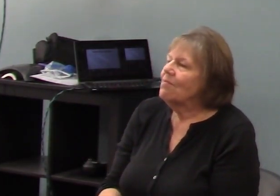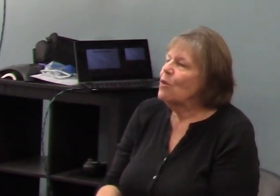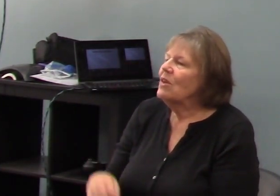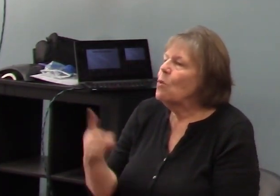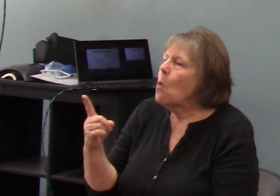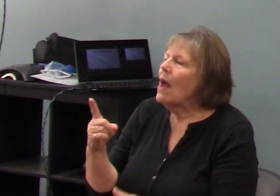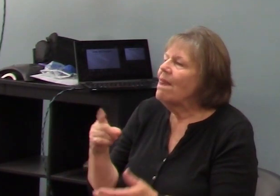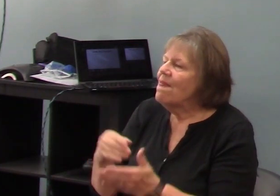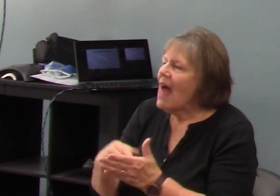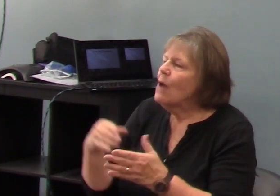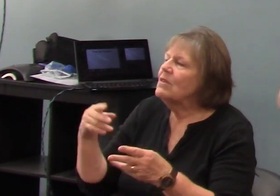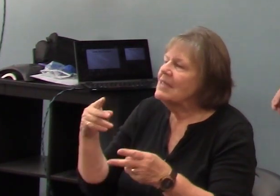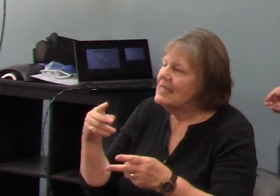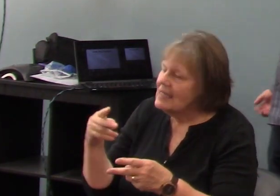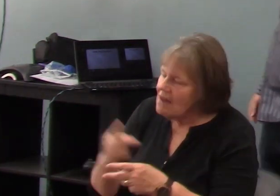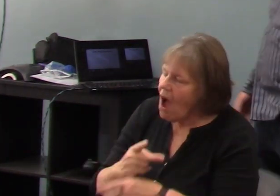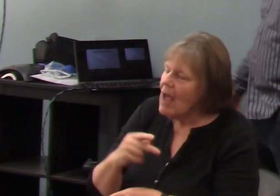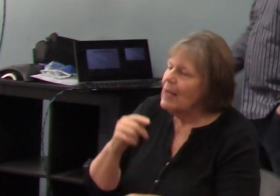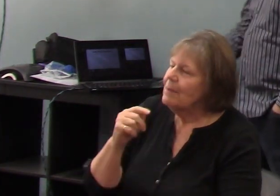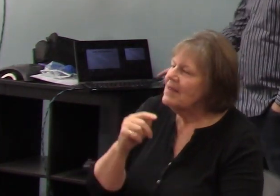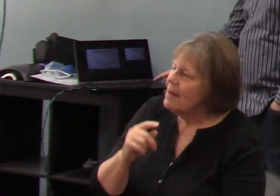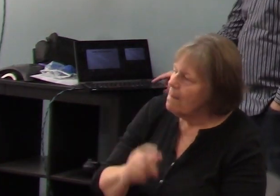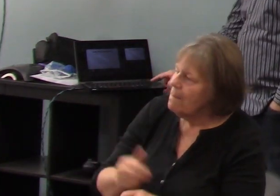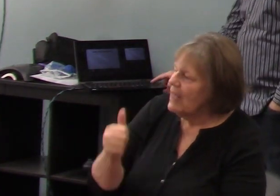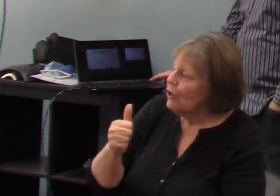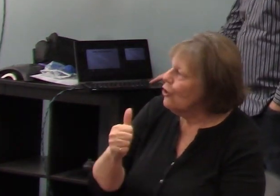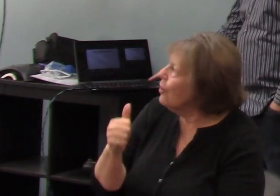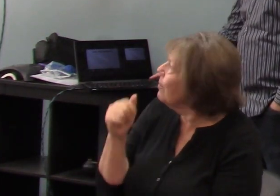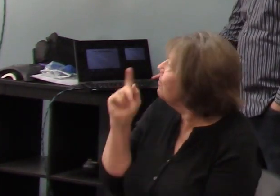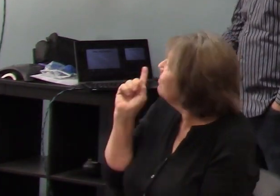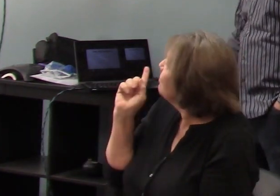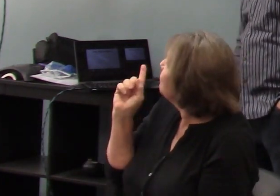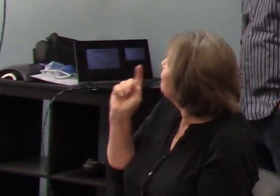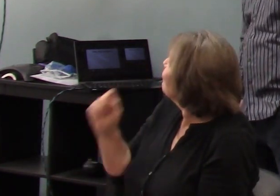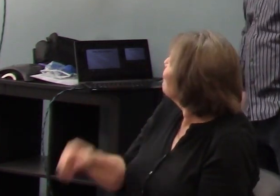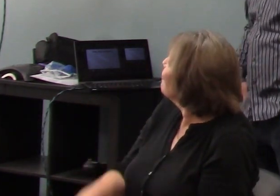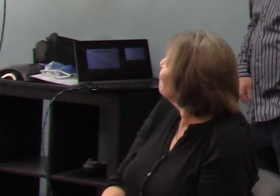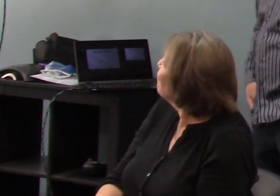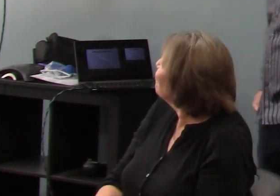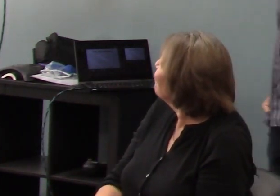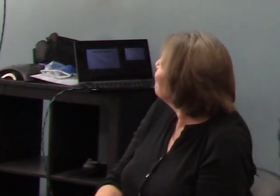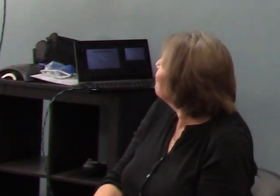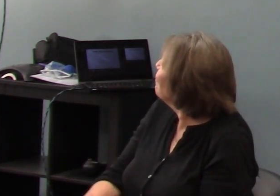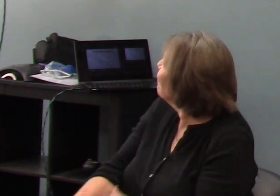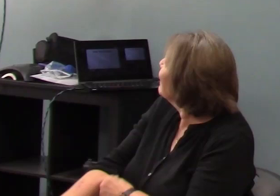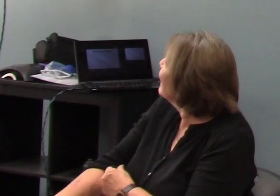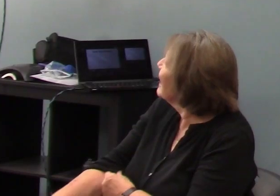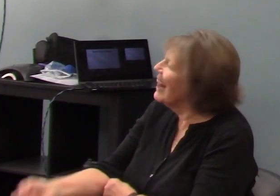billion. This is how we would express our current national debt, though I probably need to update that.